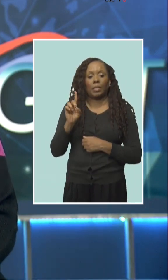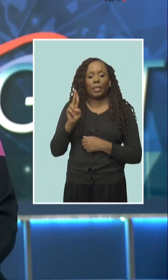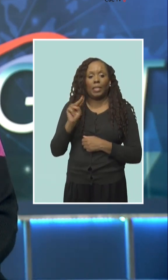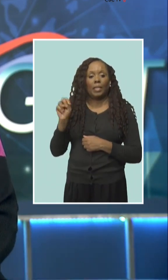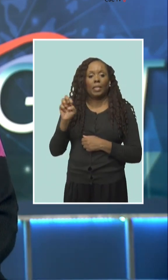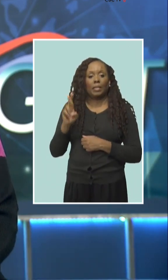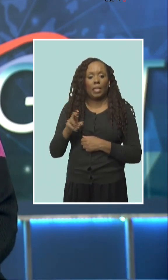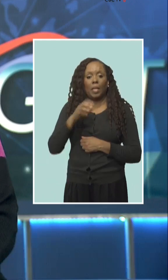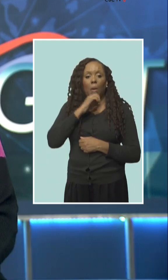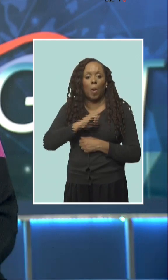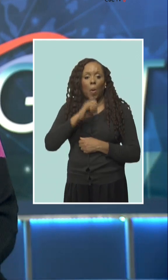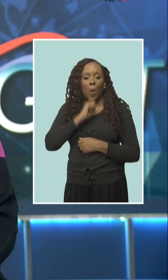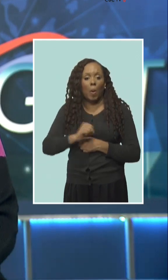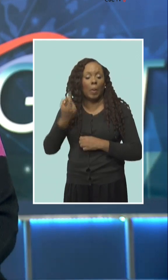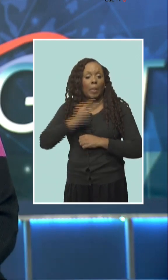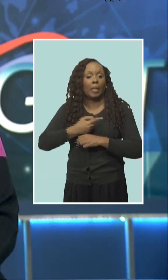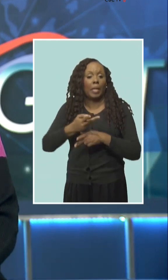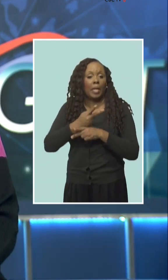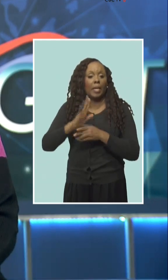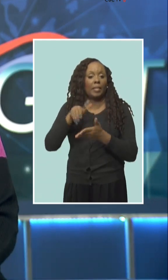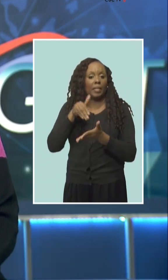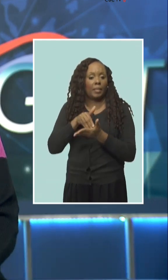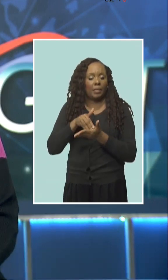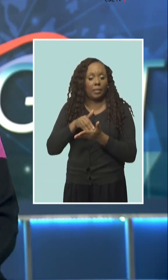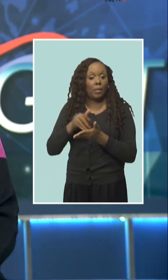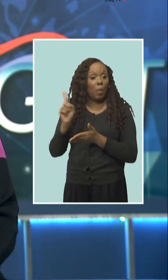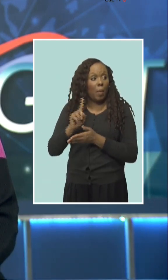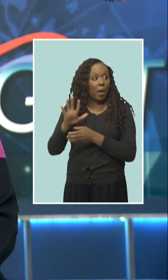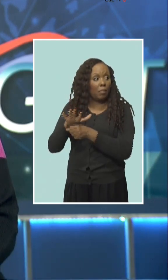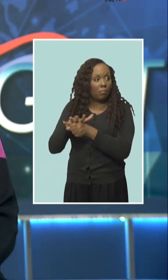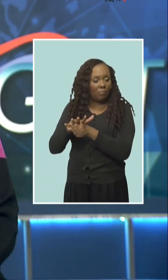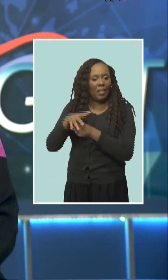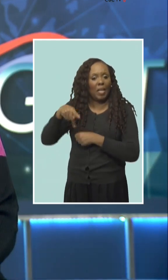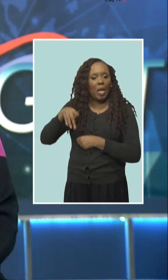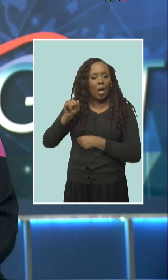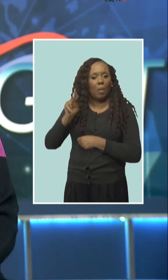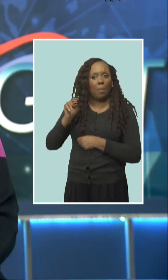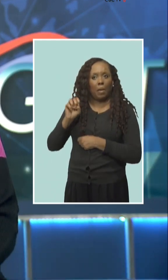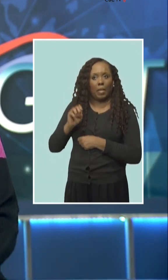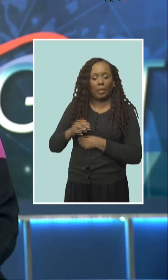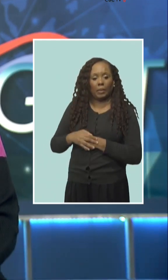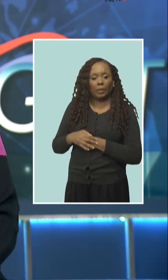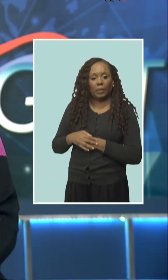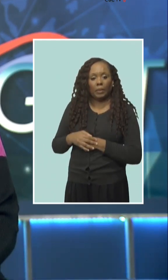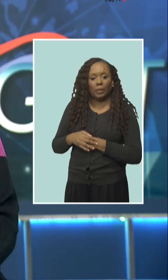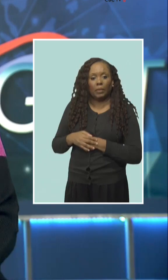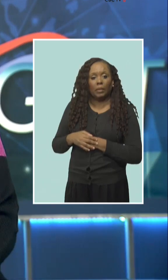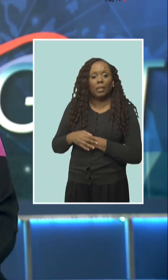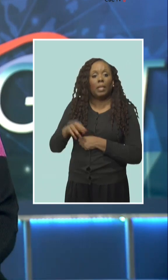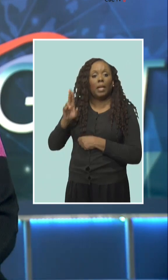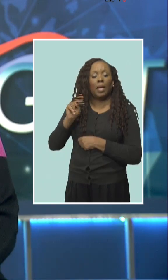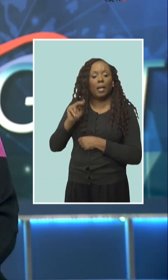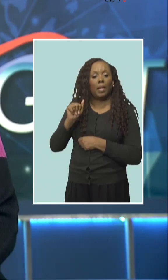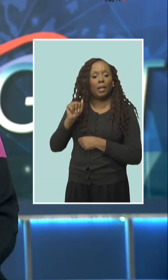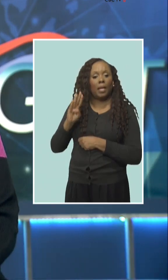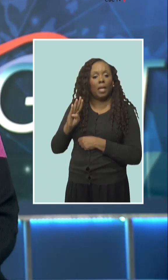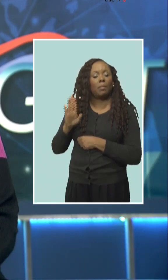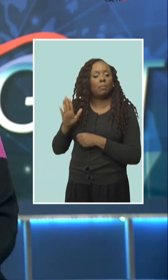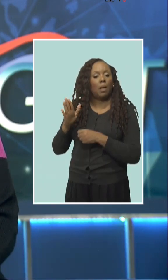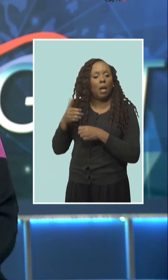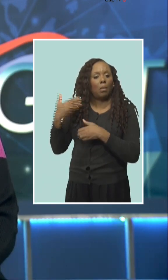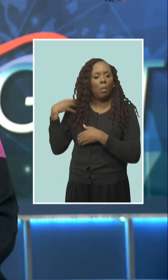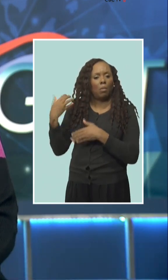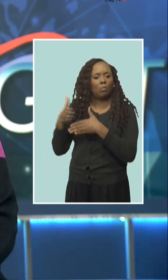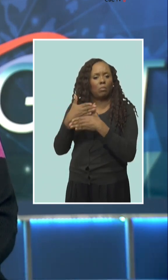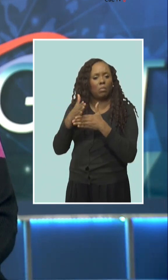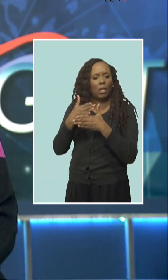located at Golden Rock in the Pine. Acting Director of the National Assistance Board, Colleen Walcott, shared the information in response to